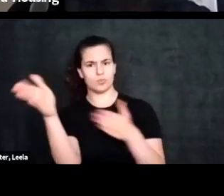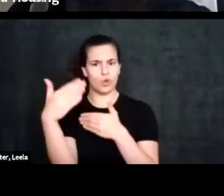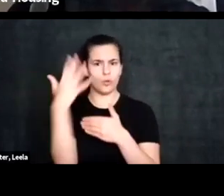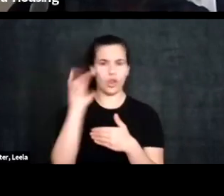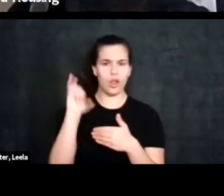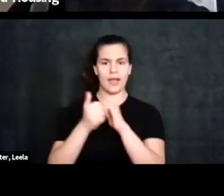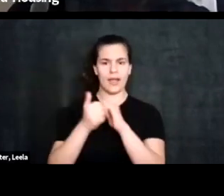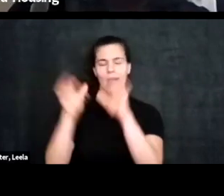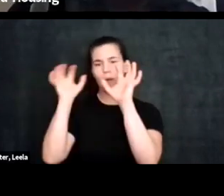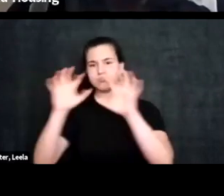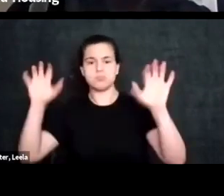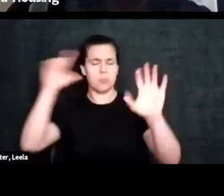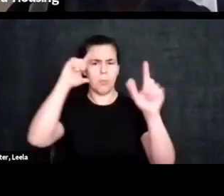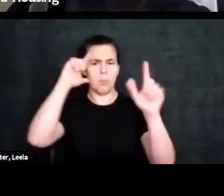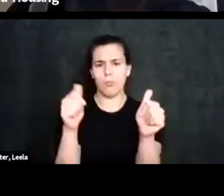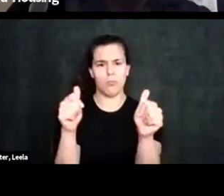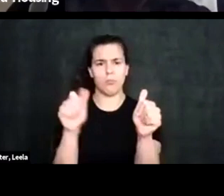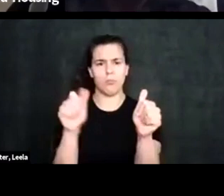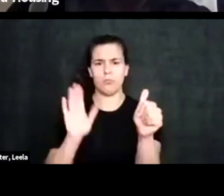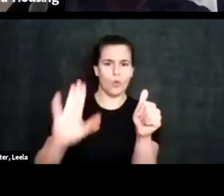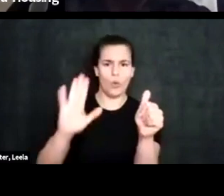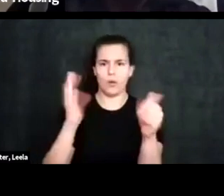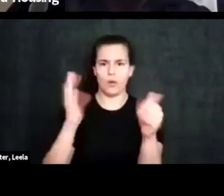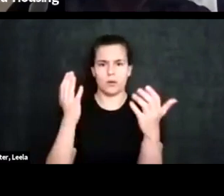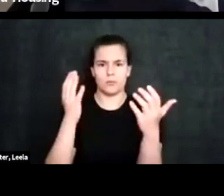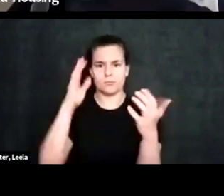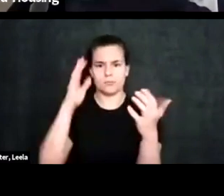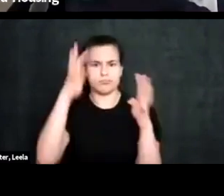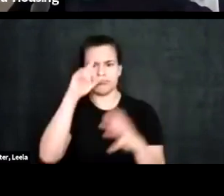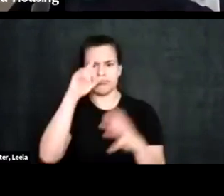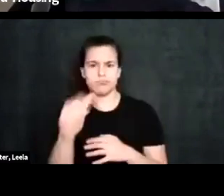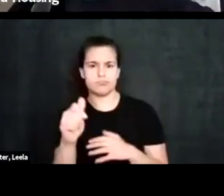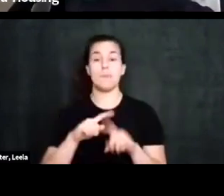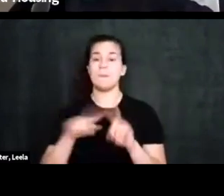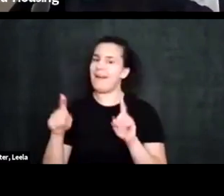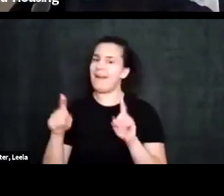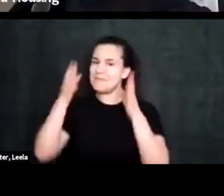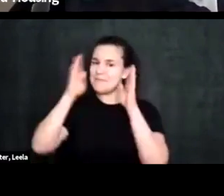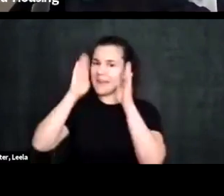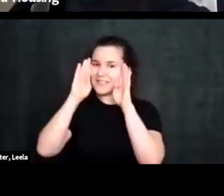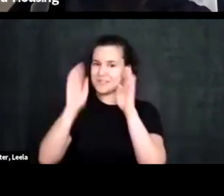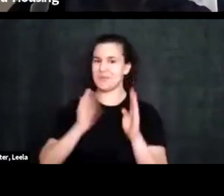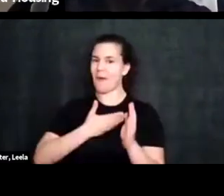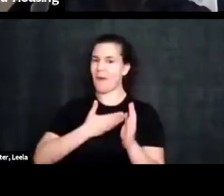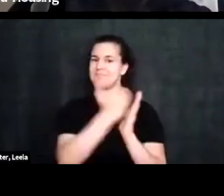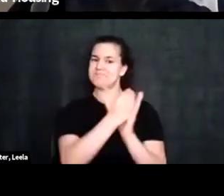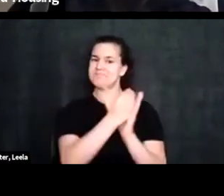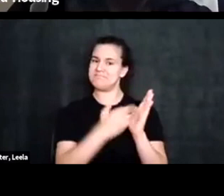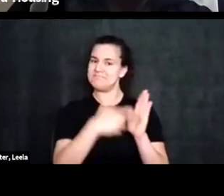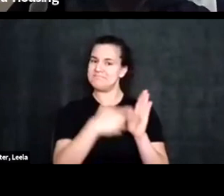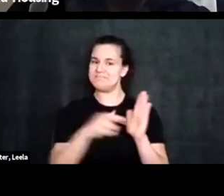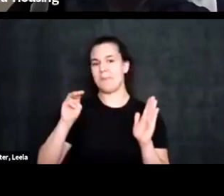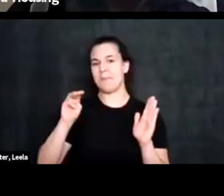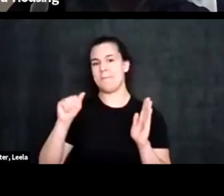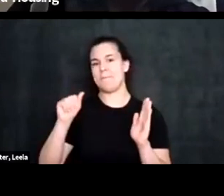expression when you're decorating your room. Make sure you do pay attention though to the Residence Life manual to know what types of things you can